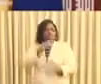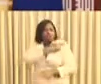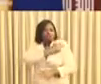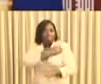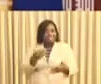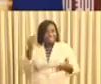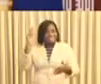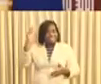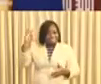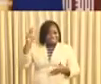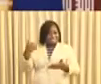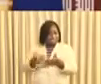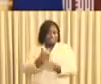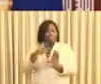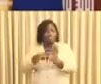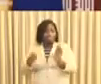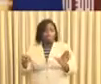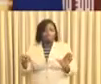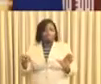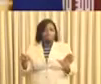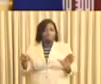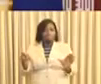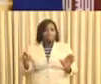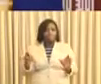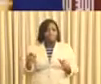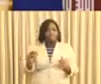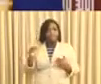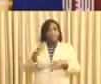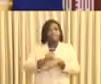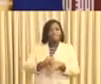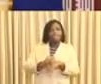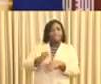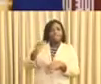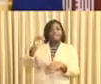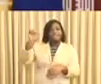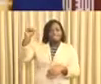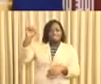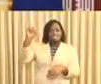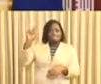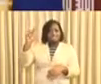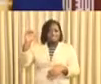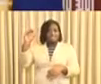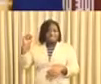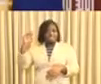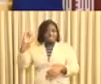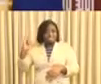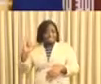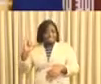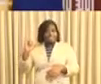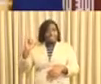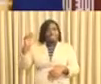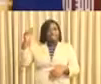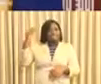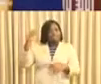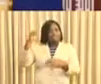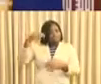rehabilitation of Efiankwanta Hospital in Sekondi, which is the regional hospital of the Western region. We're going to beef up